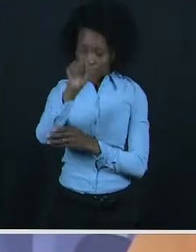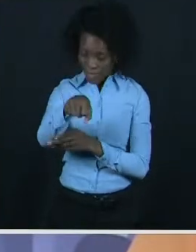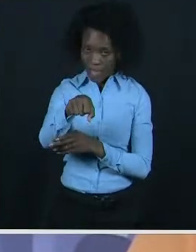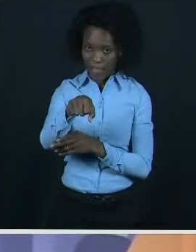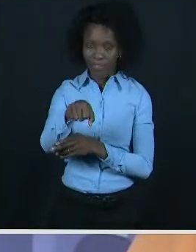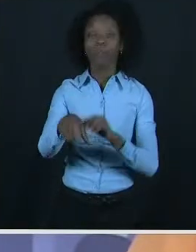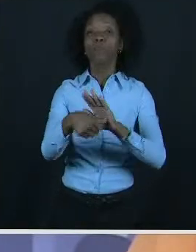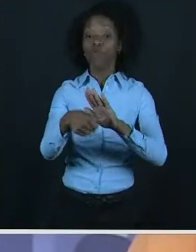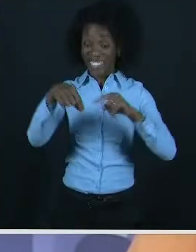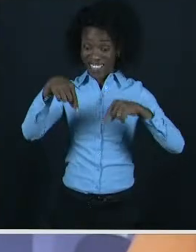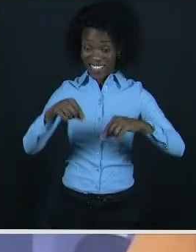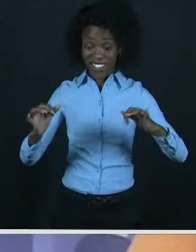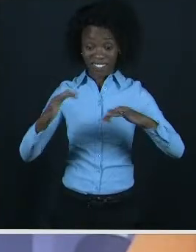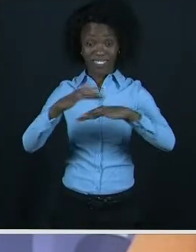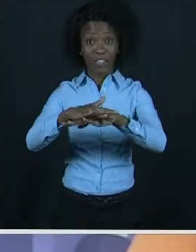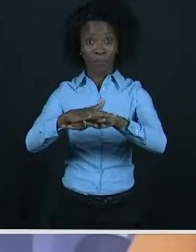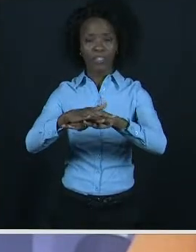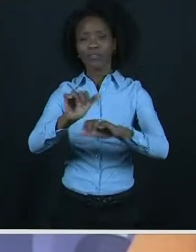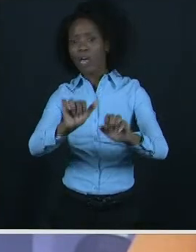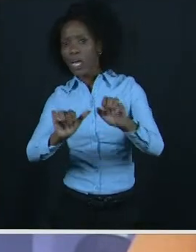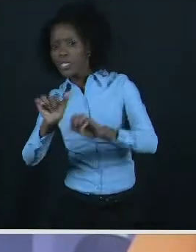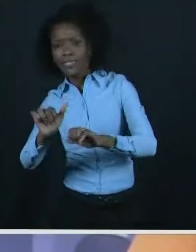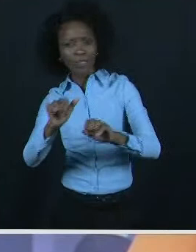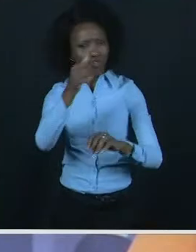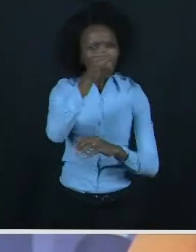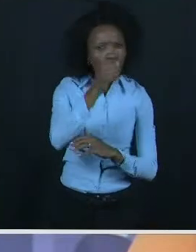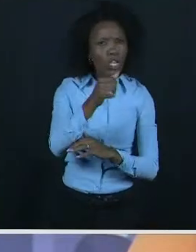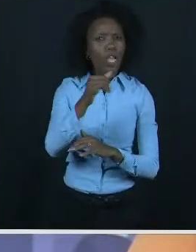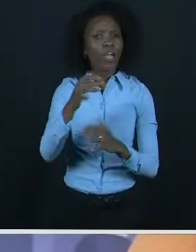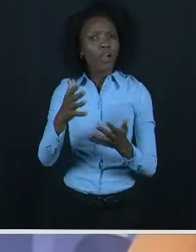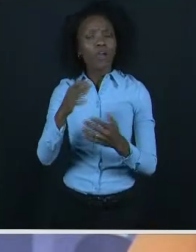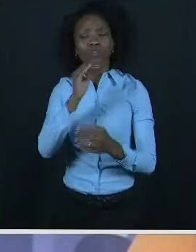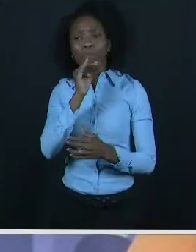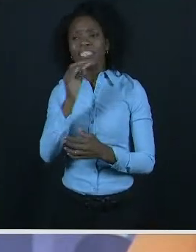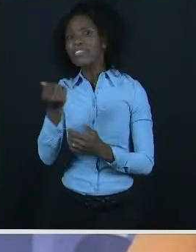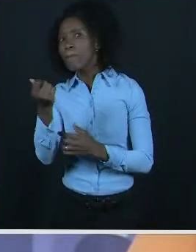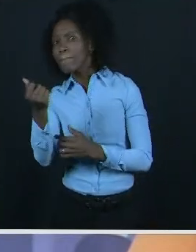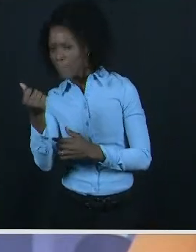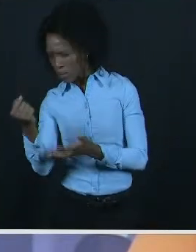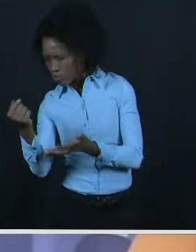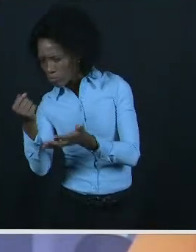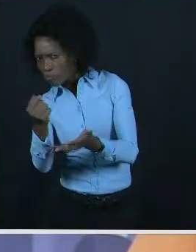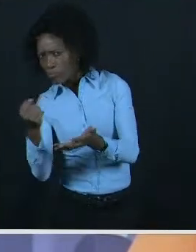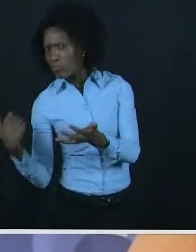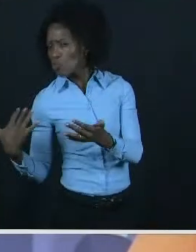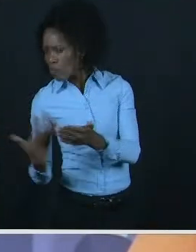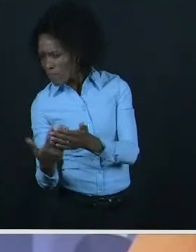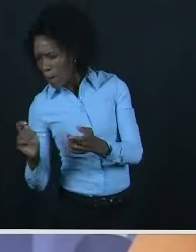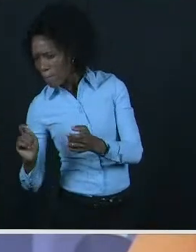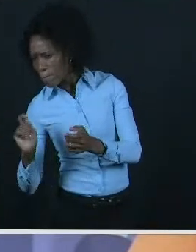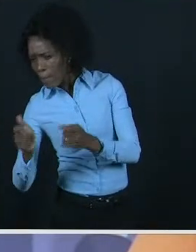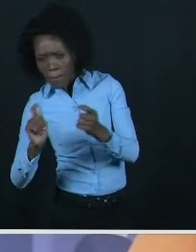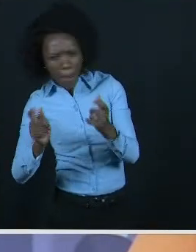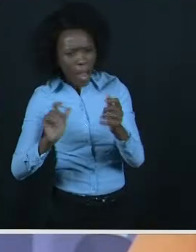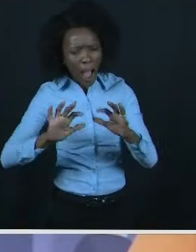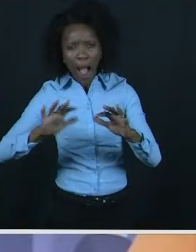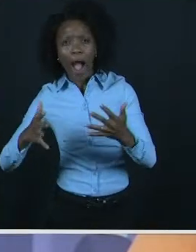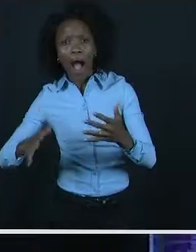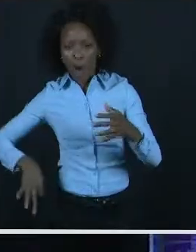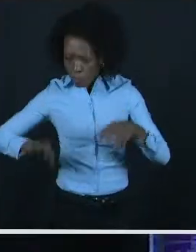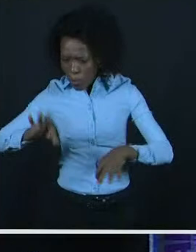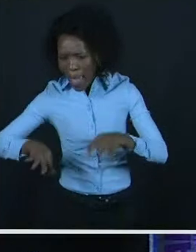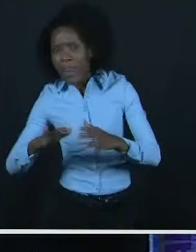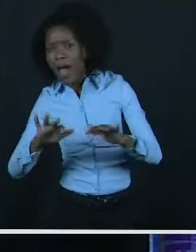an assessment both on the extent of funds that have been spent as well as